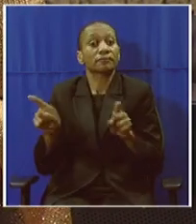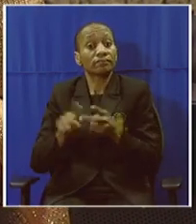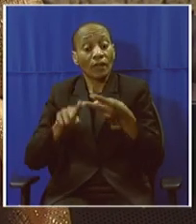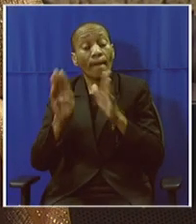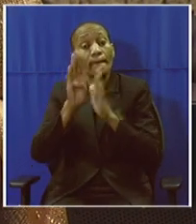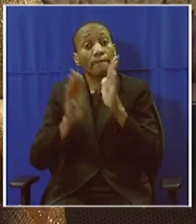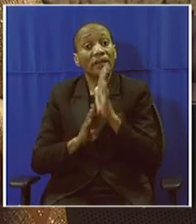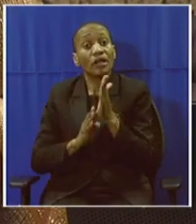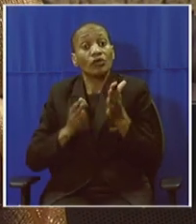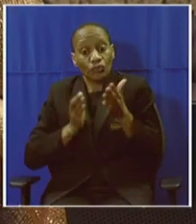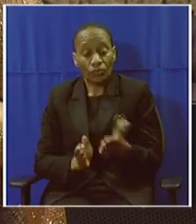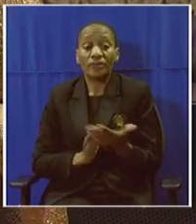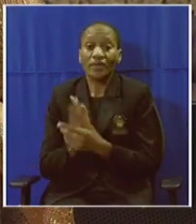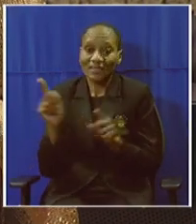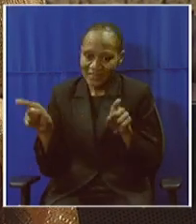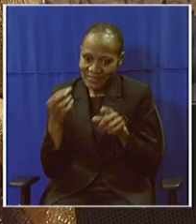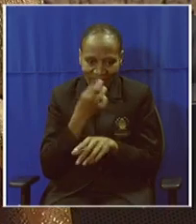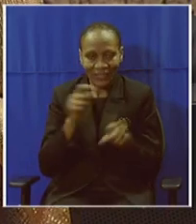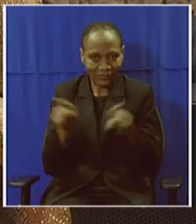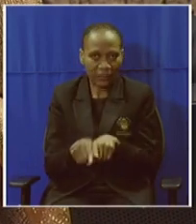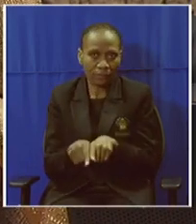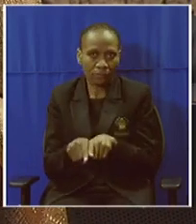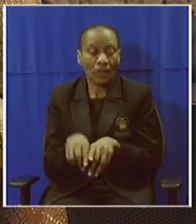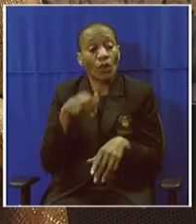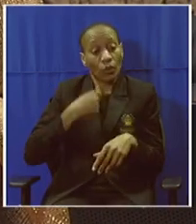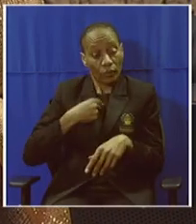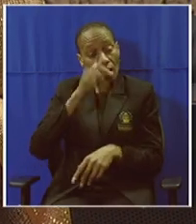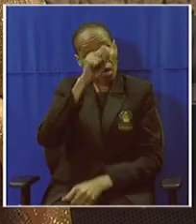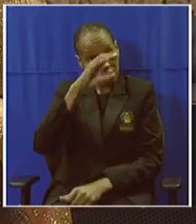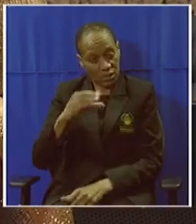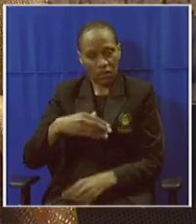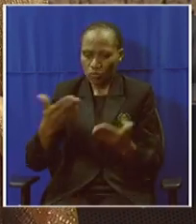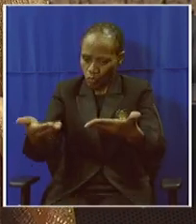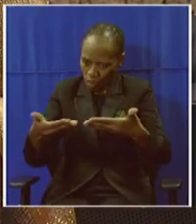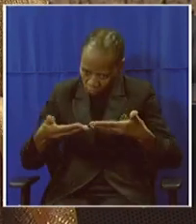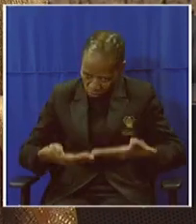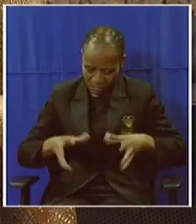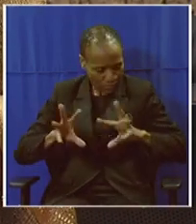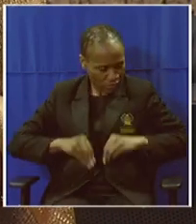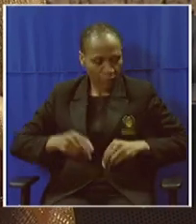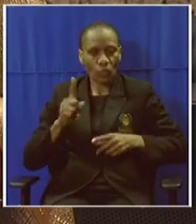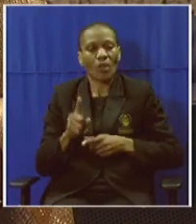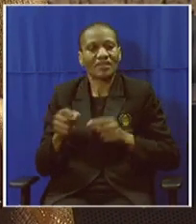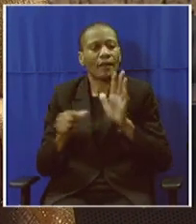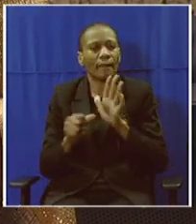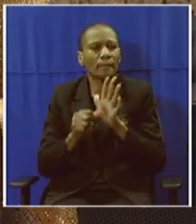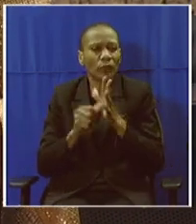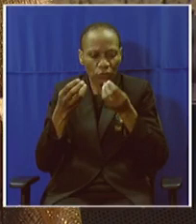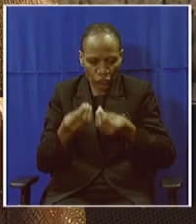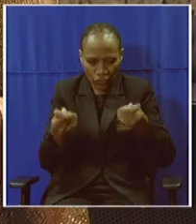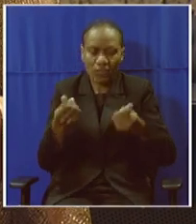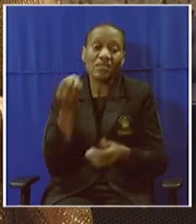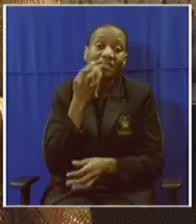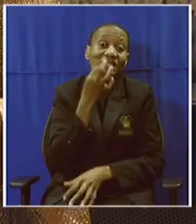also stipulates. As the ANC, we therefore welcome the landmark resolution calling for